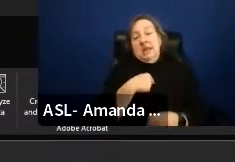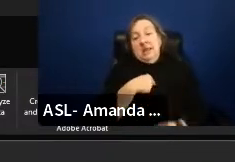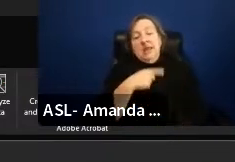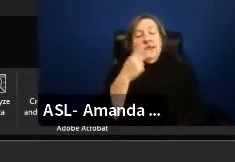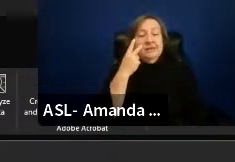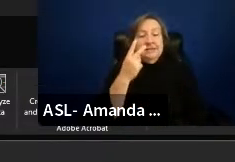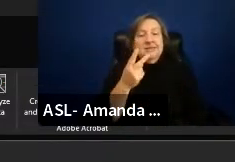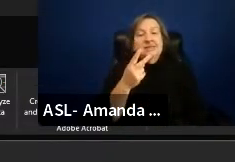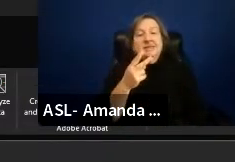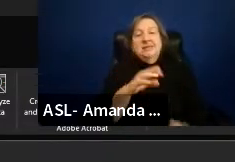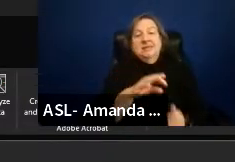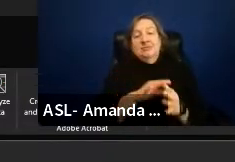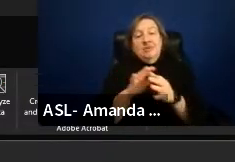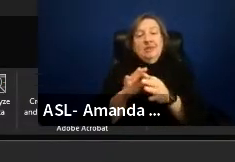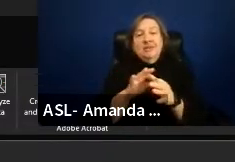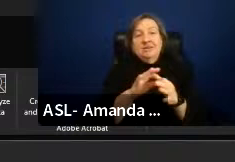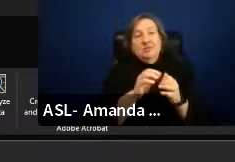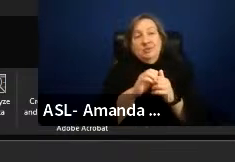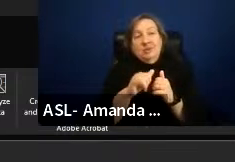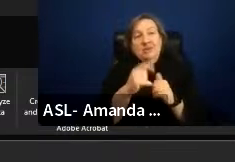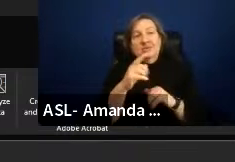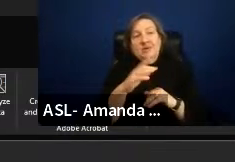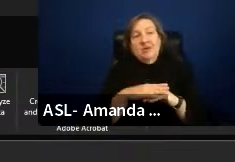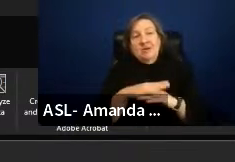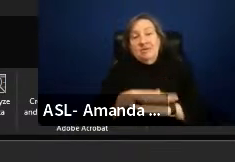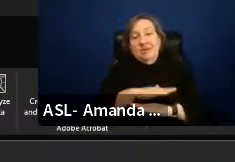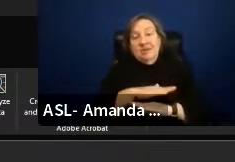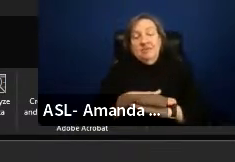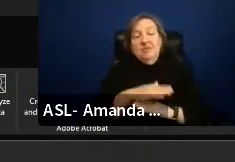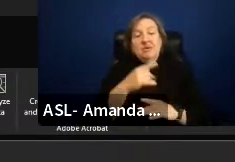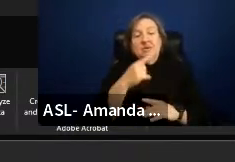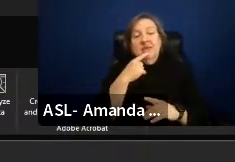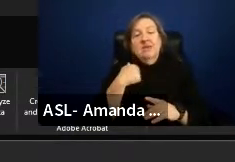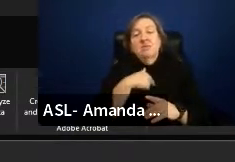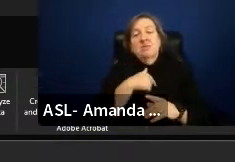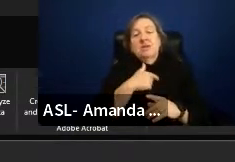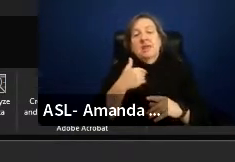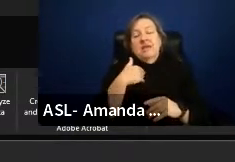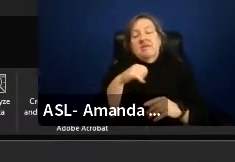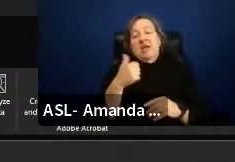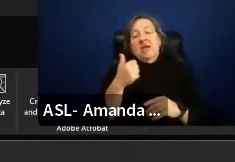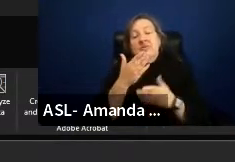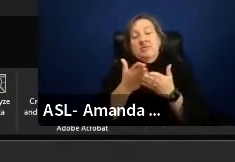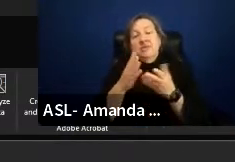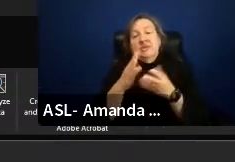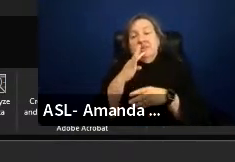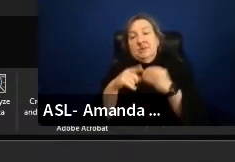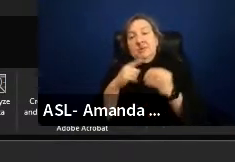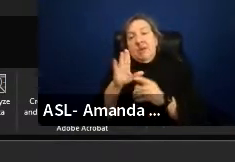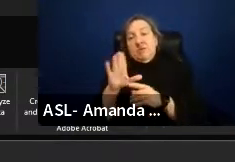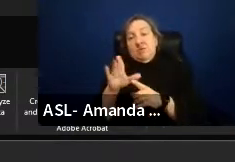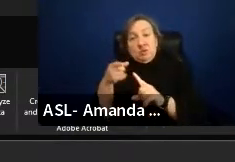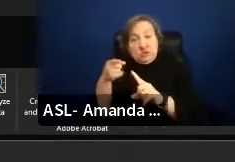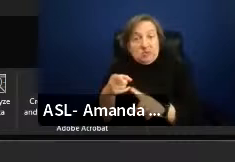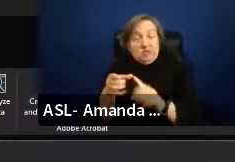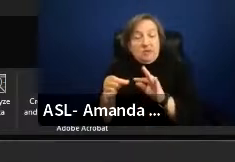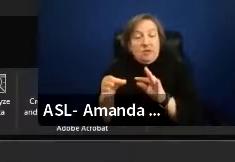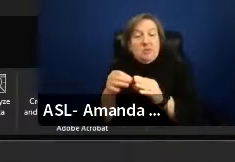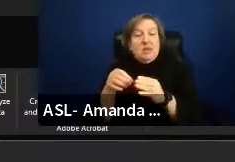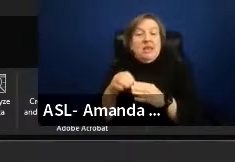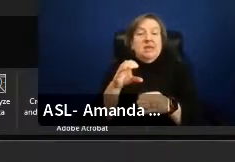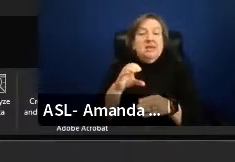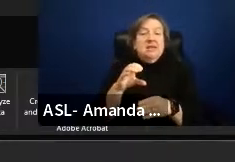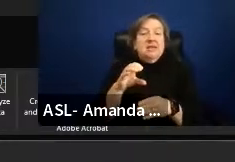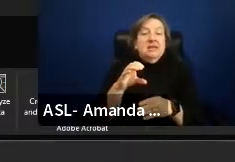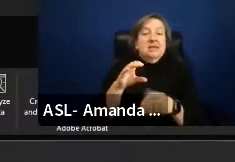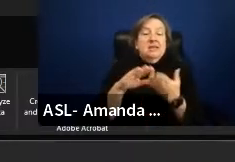see the relation with this one we've got here on the table, and just want to note that we do have pieces speaking to that in particular in our community benefits